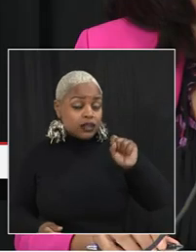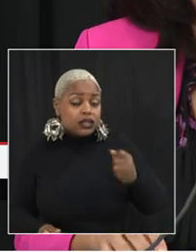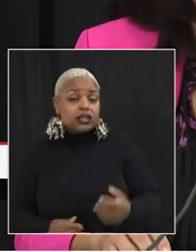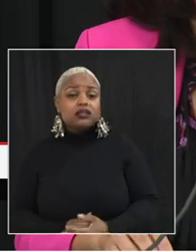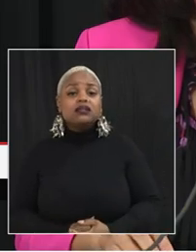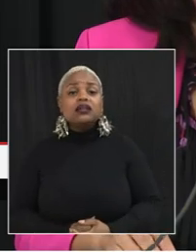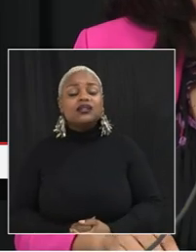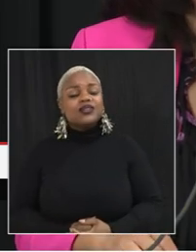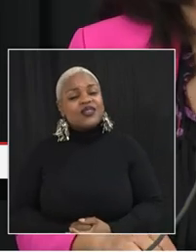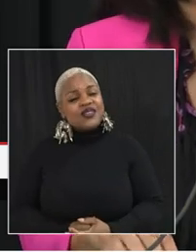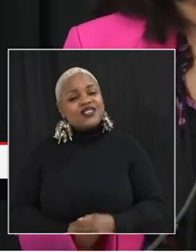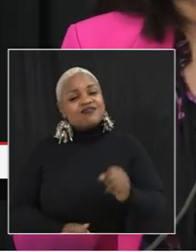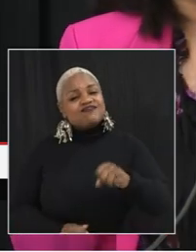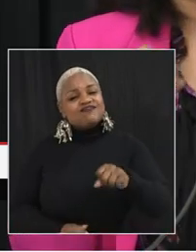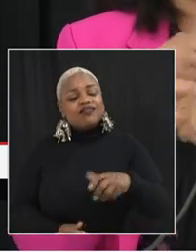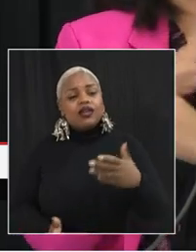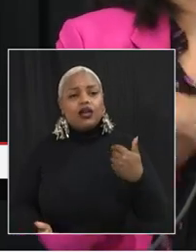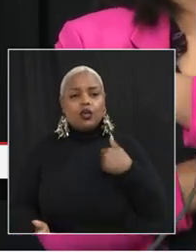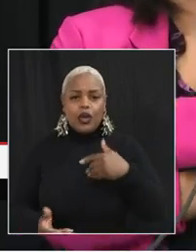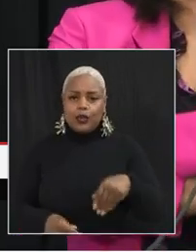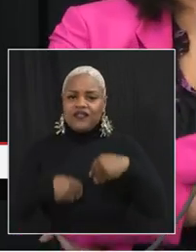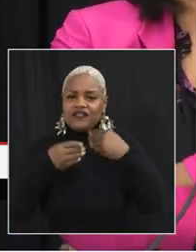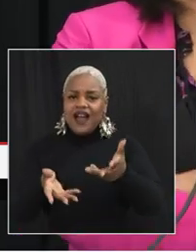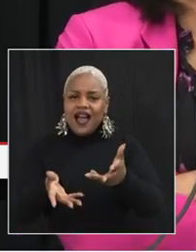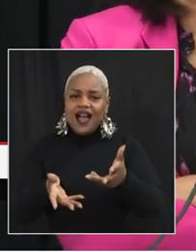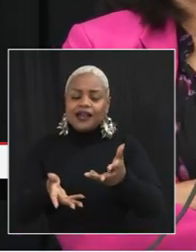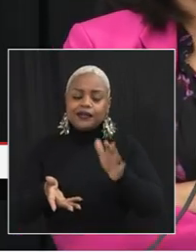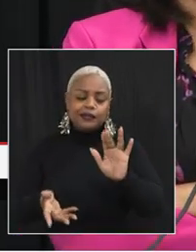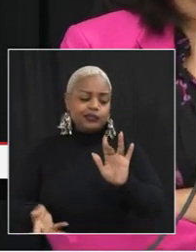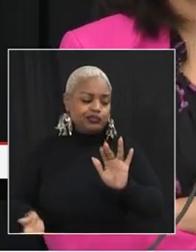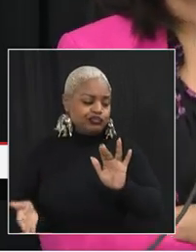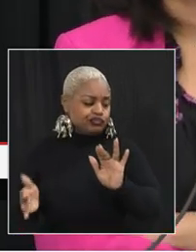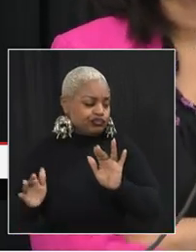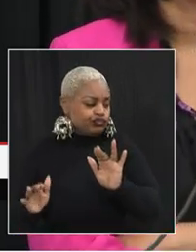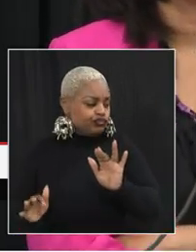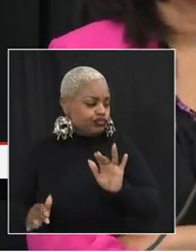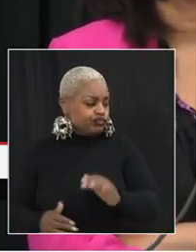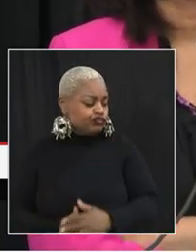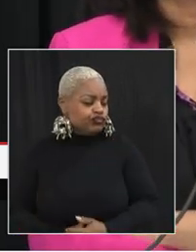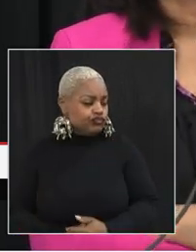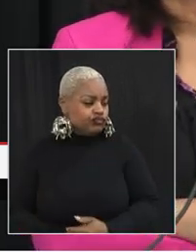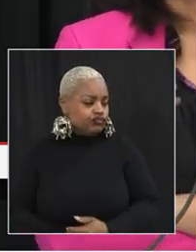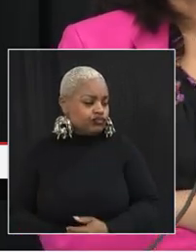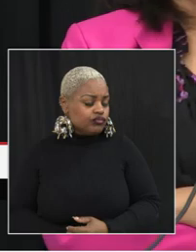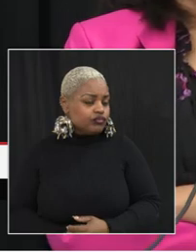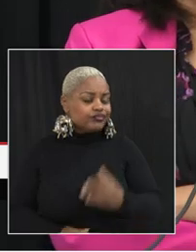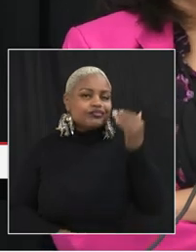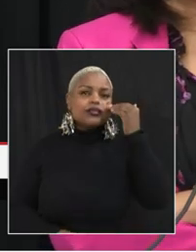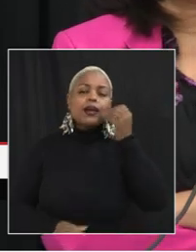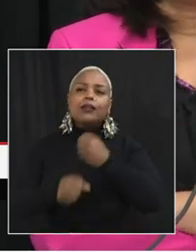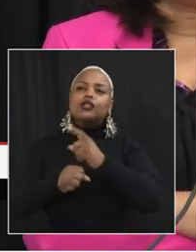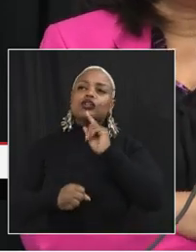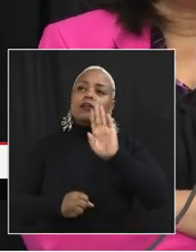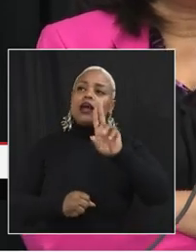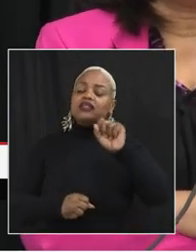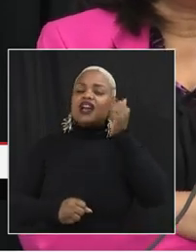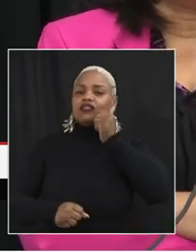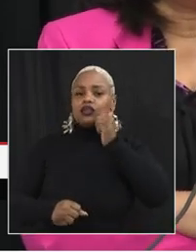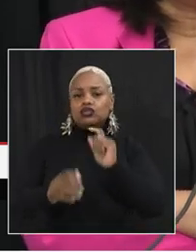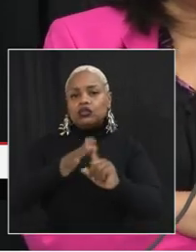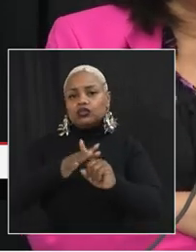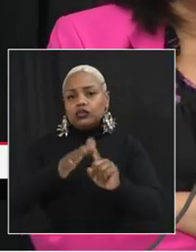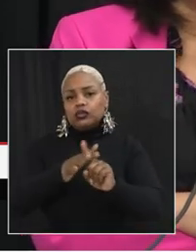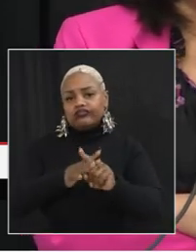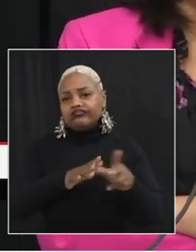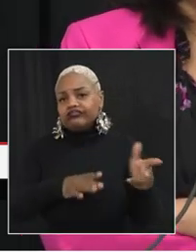for people to be able to make sure they drive buses, show up every day for our kids. So I do